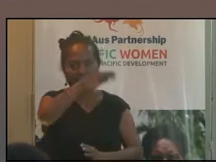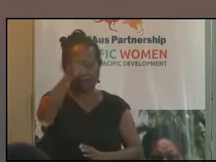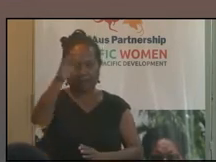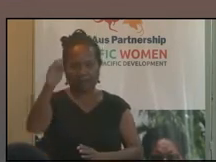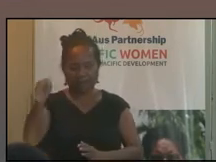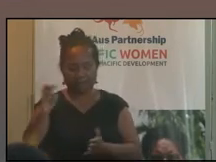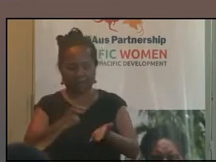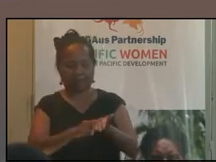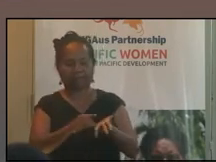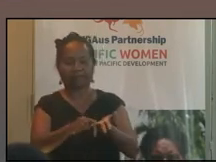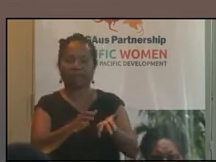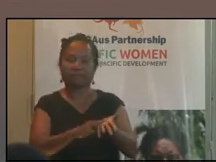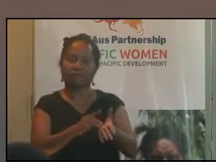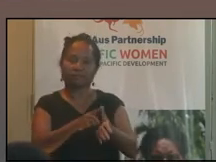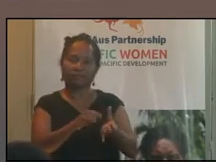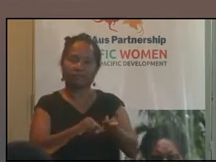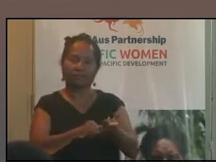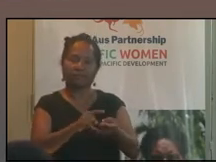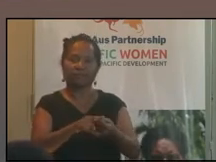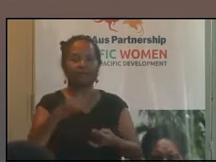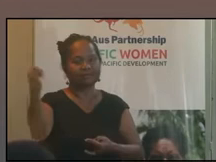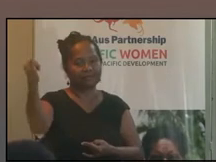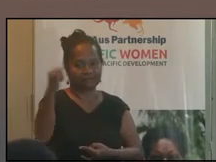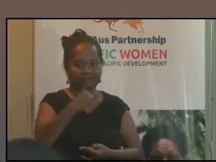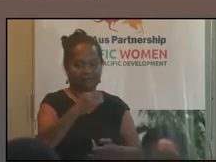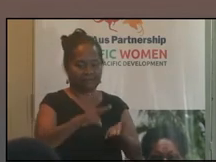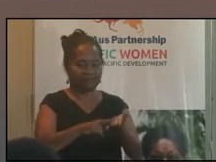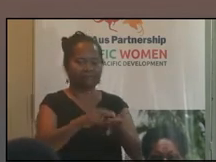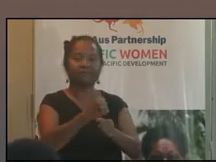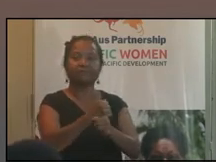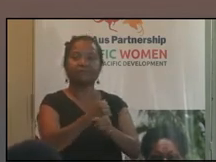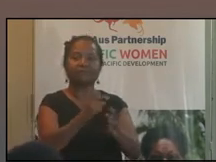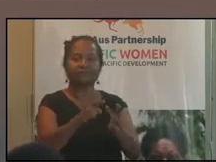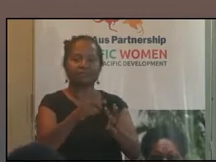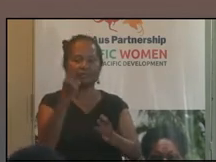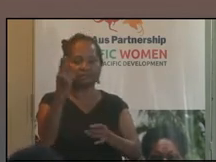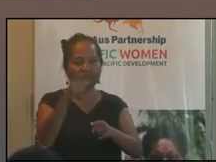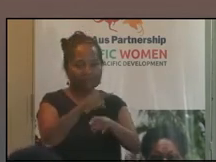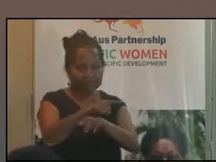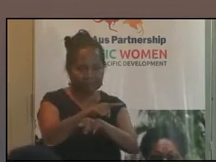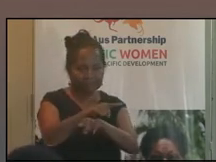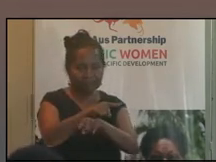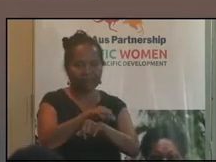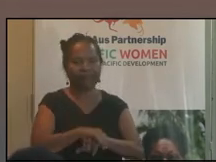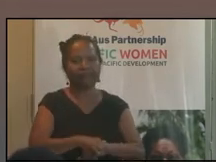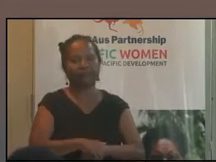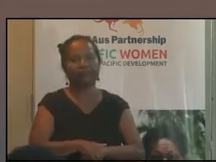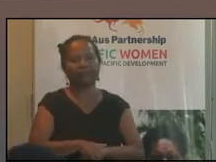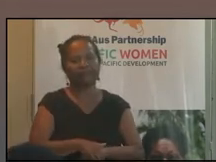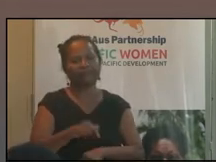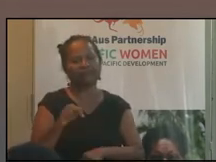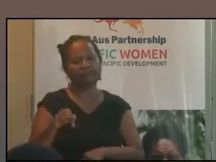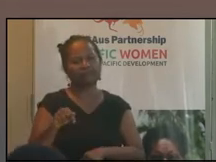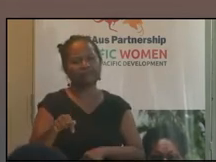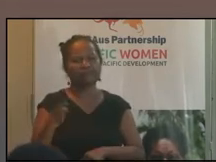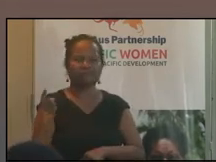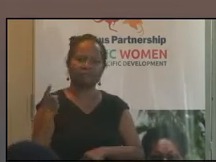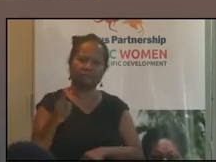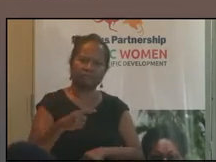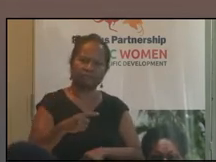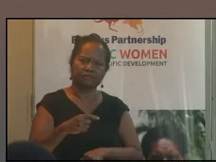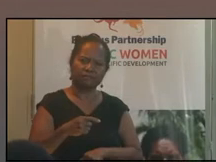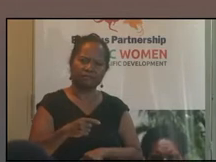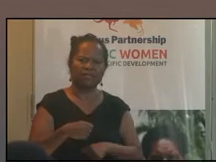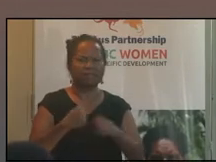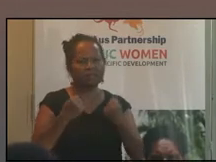region, and just returned from the New Guinea Islands region 2 weeks ago. And this came out really